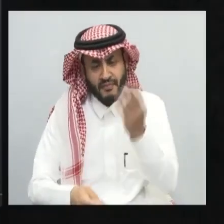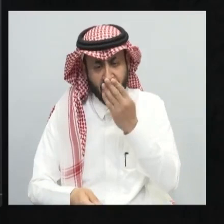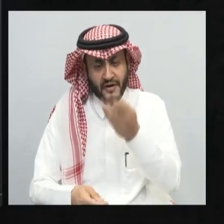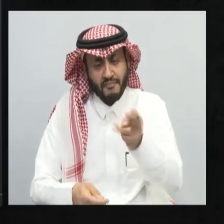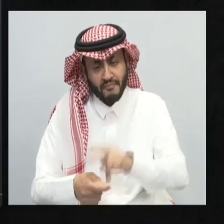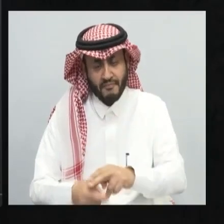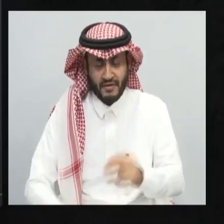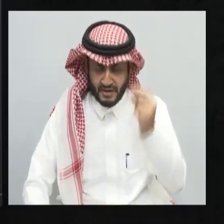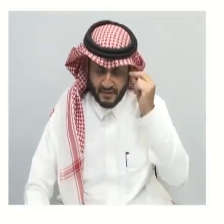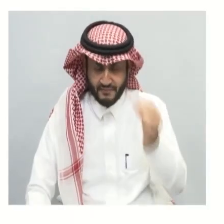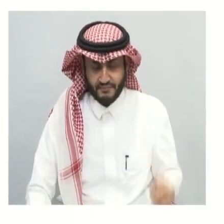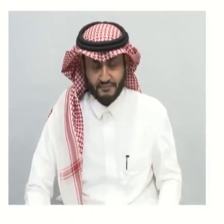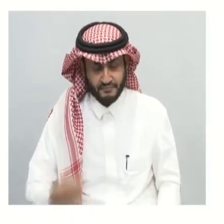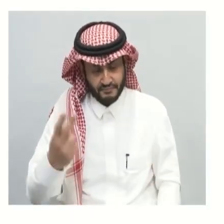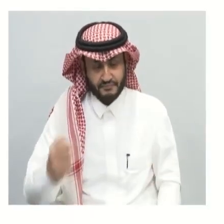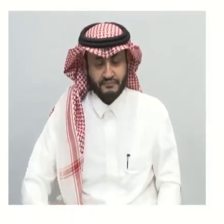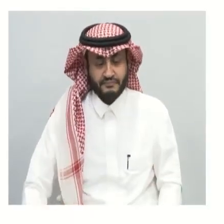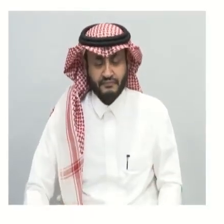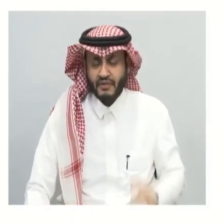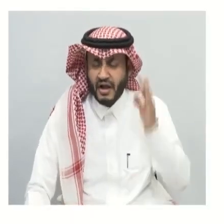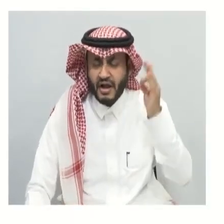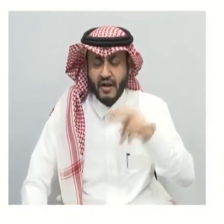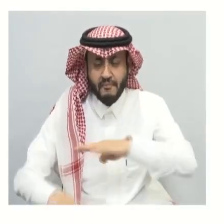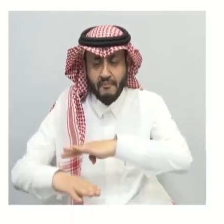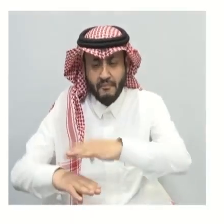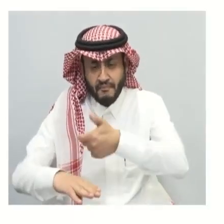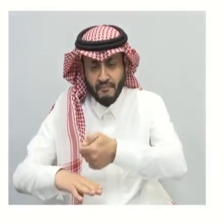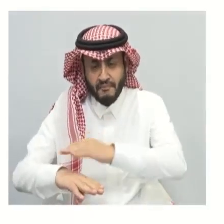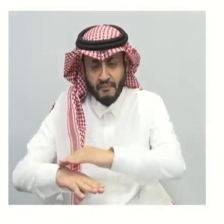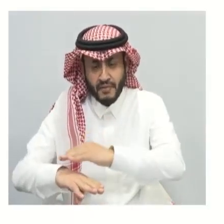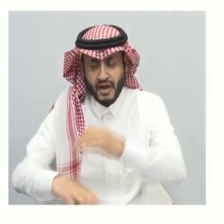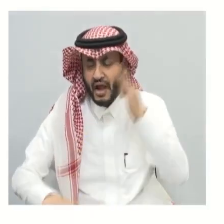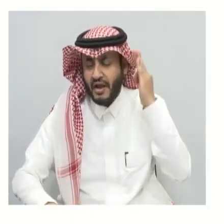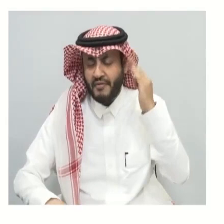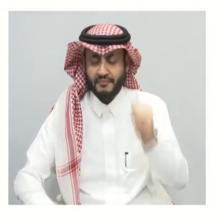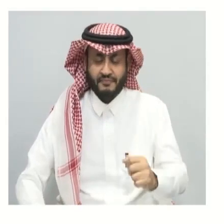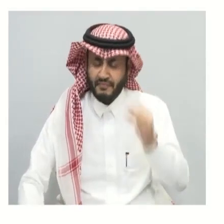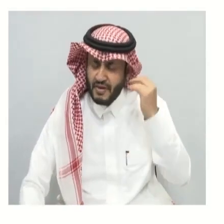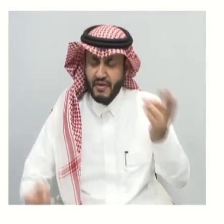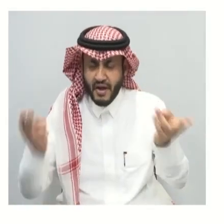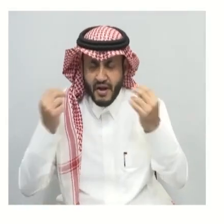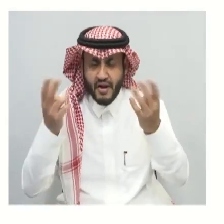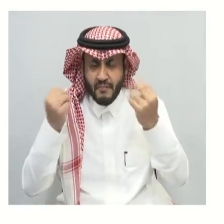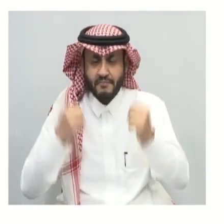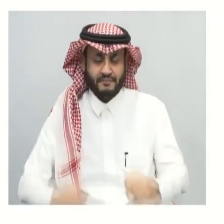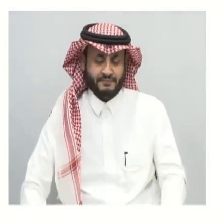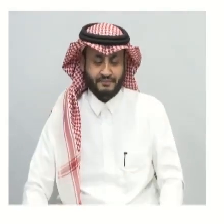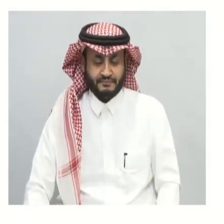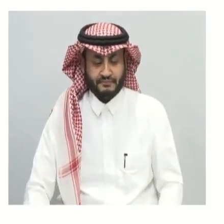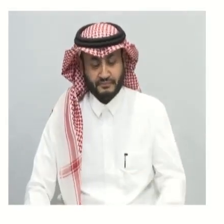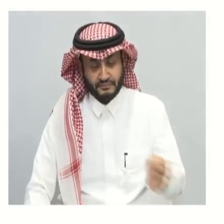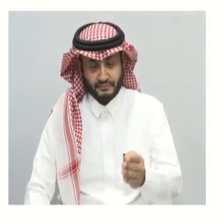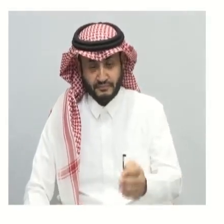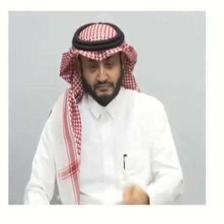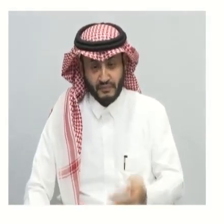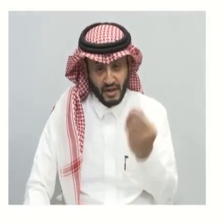again in unit 1. You can also listen to the audio material. Listen to them. You will get more information. You will study